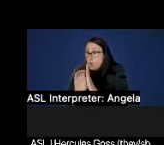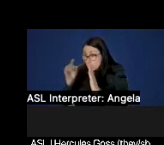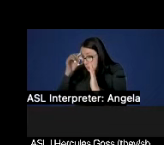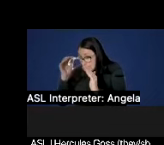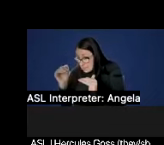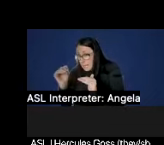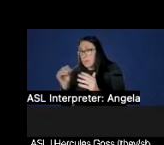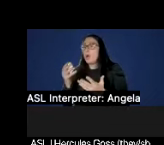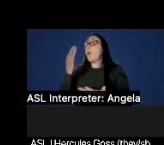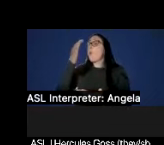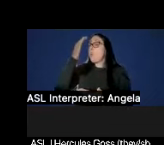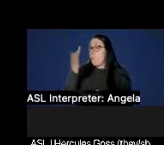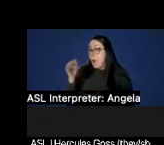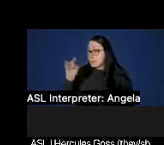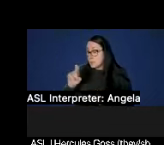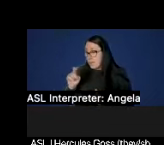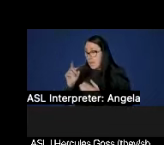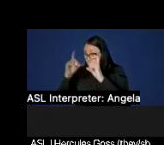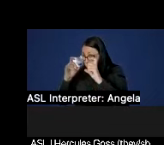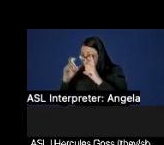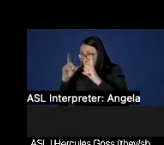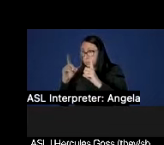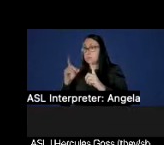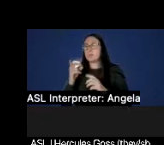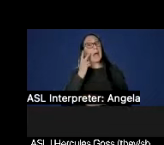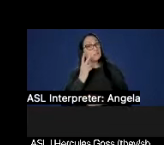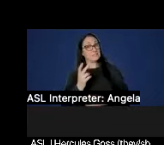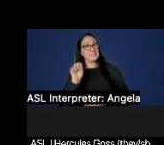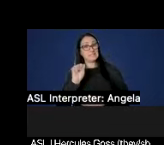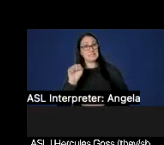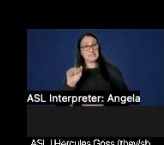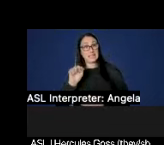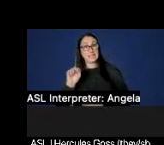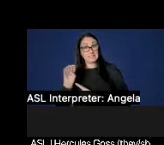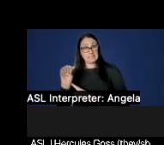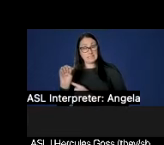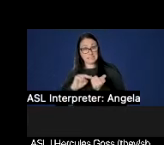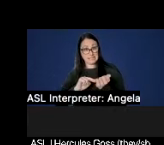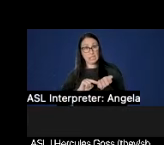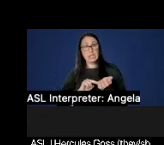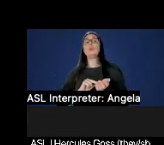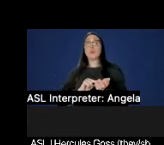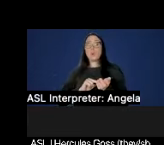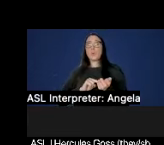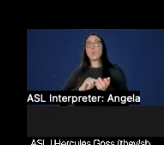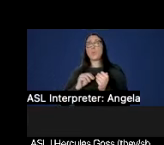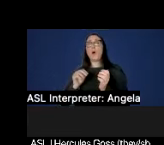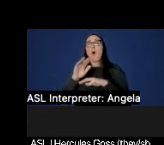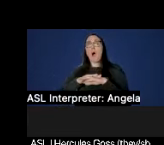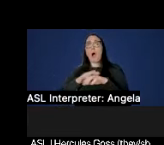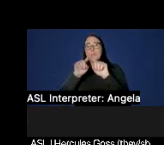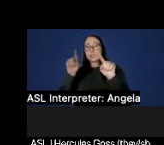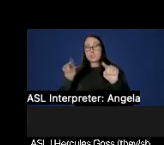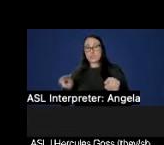them. I've even seen SANEs who were able to, on the screen of the digital camera, go back through and show